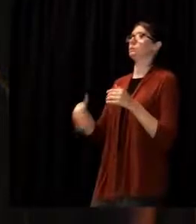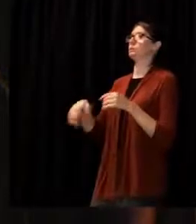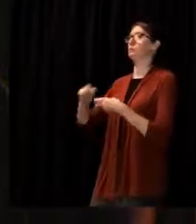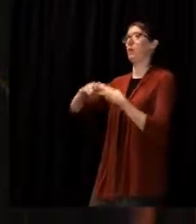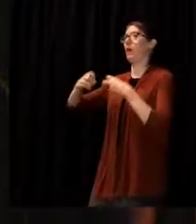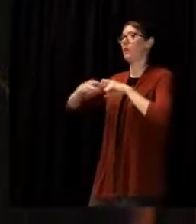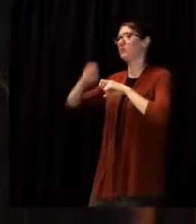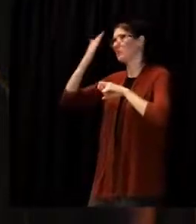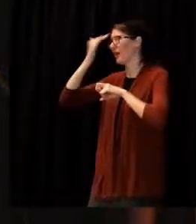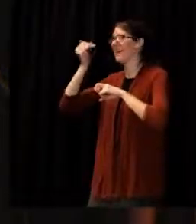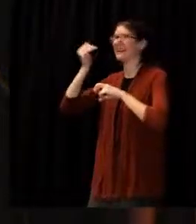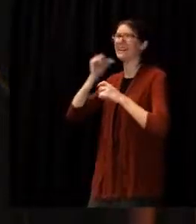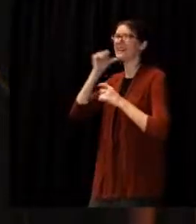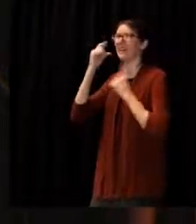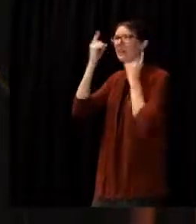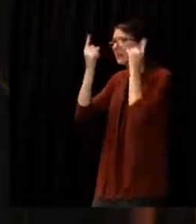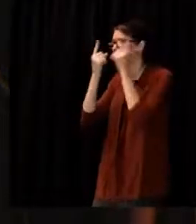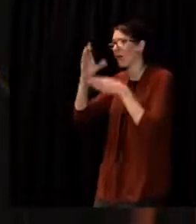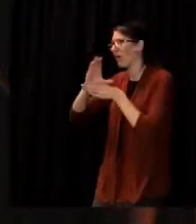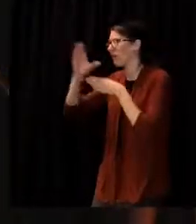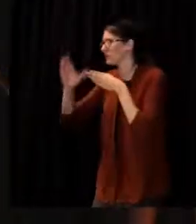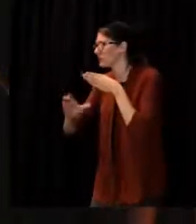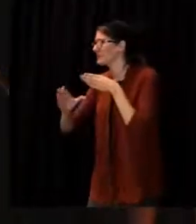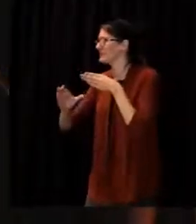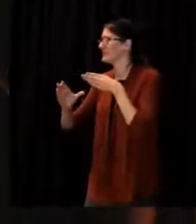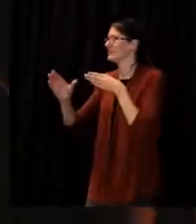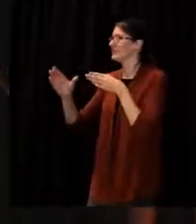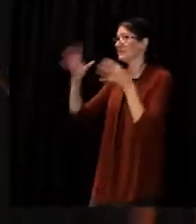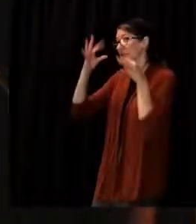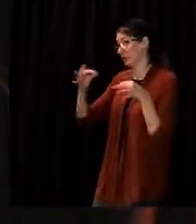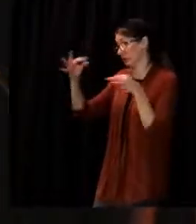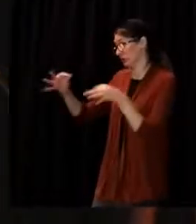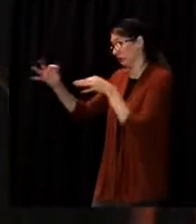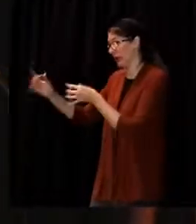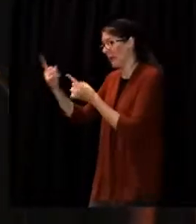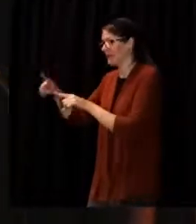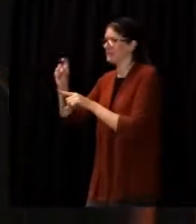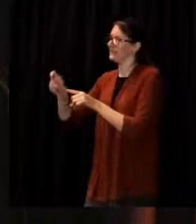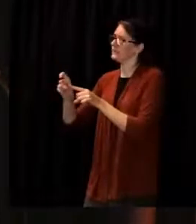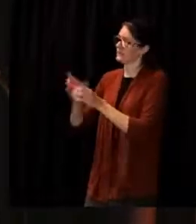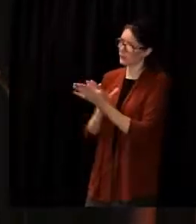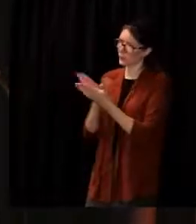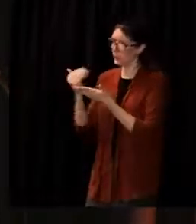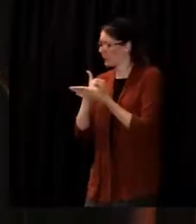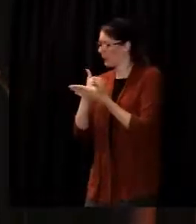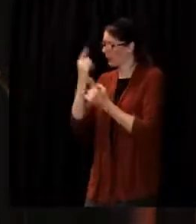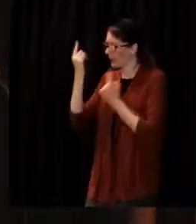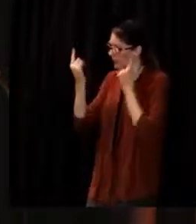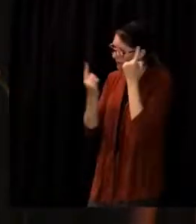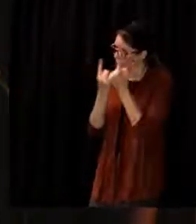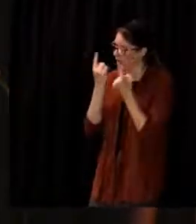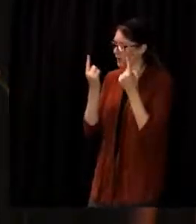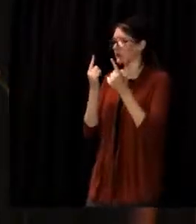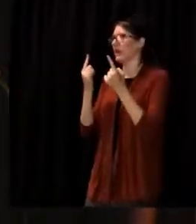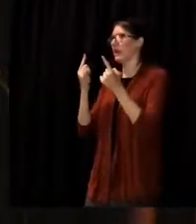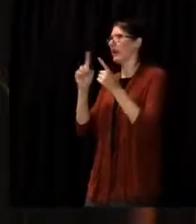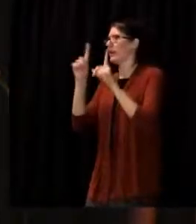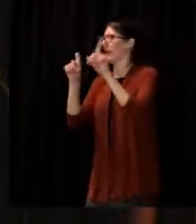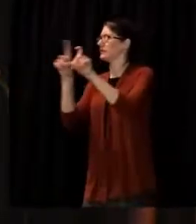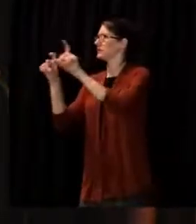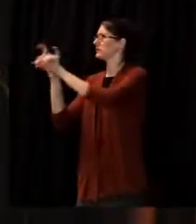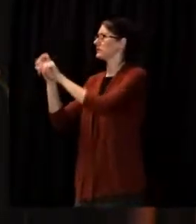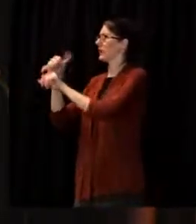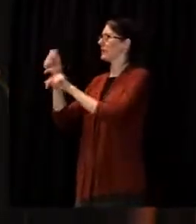had unintended consequences that came from those kinds of decisions, and they needed to be thought through, and they needed to be filtered through with other people and